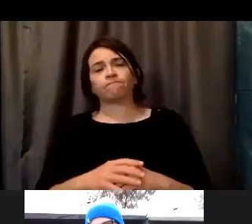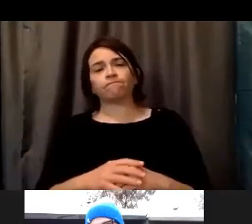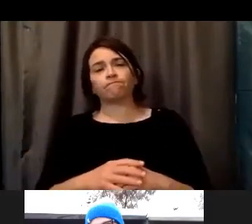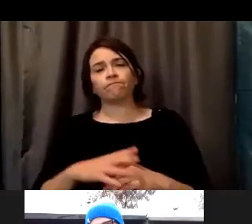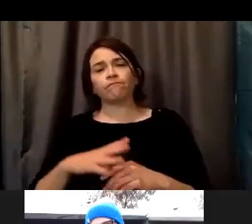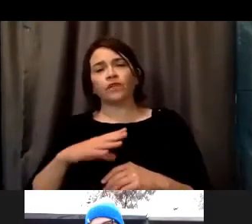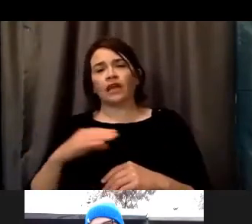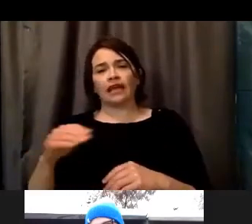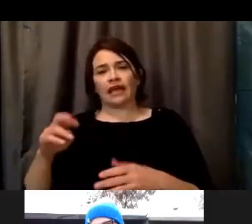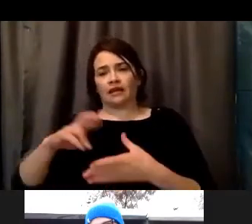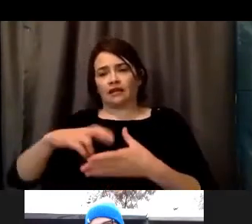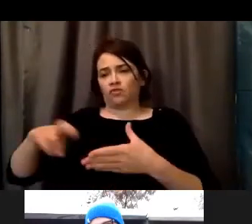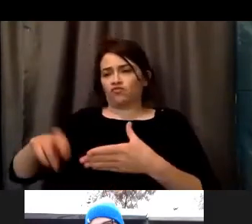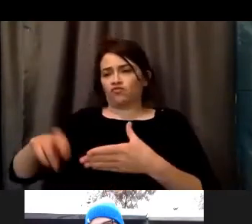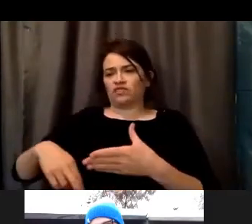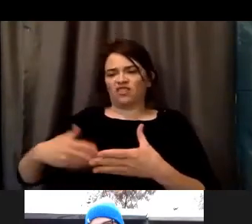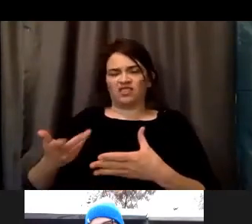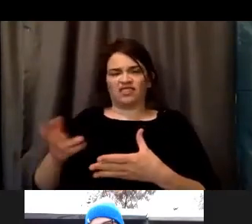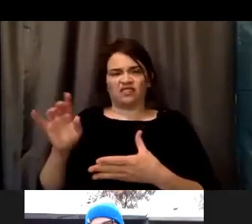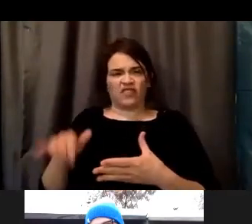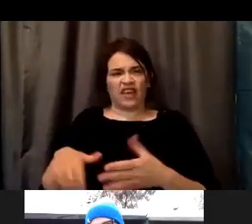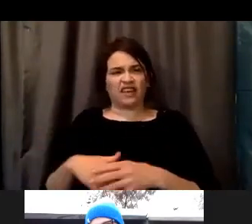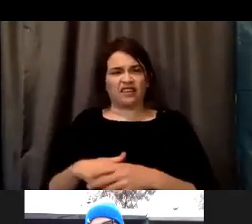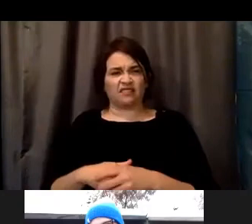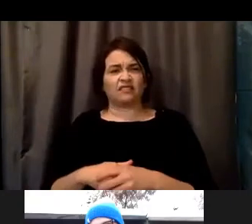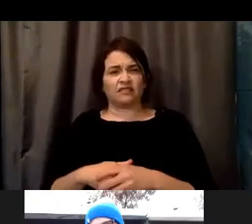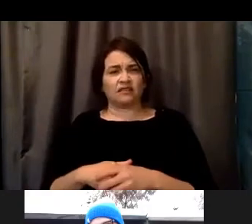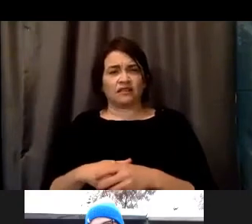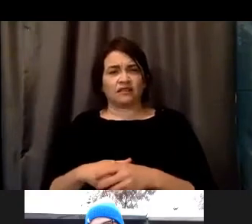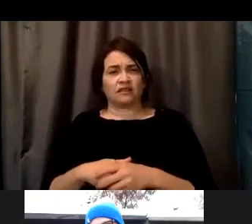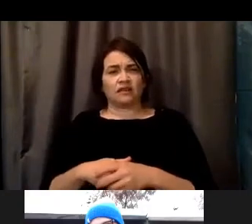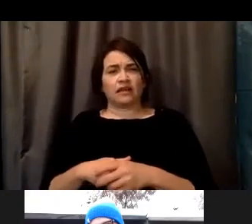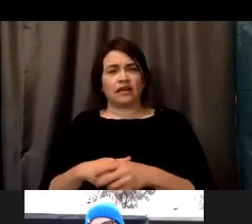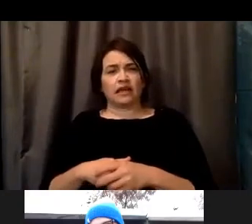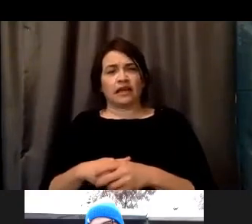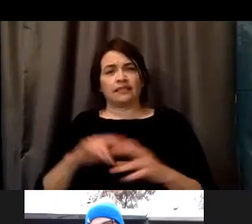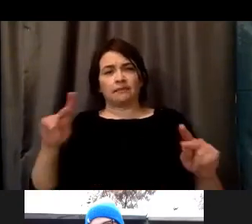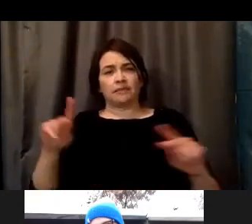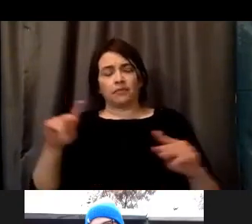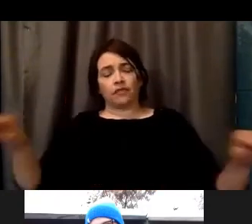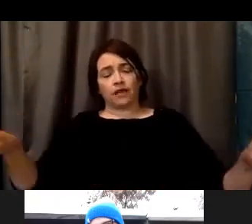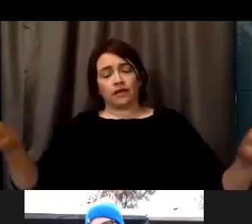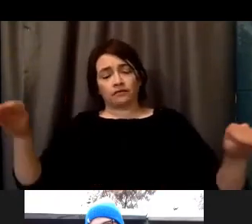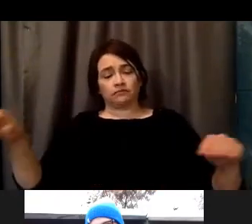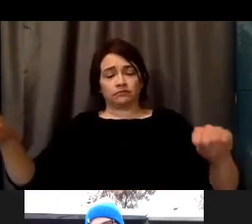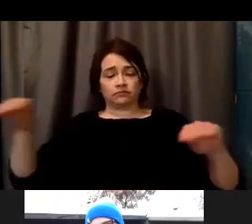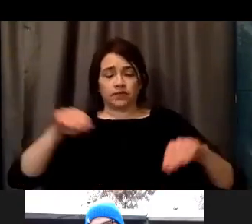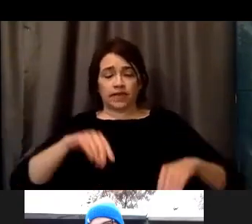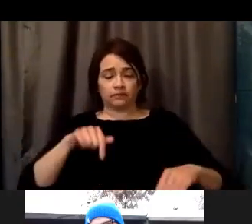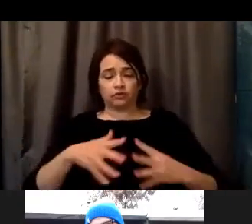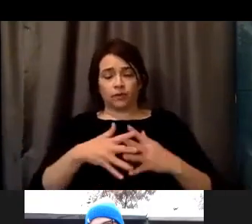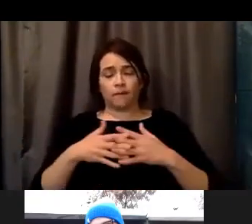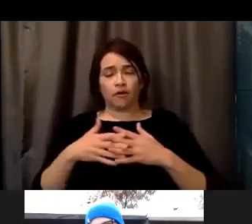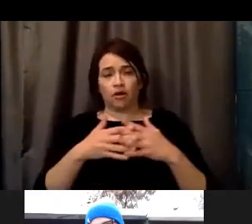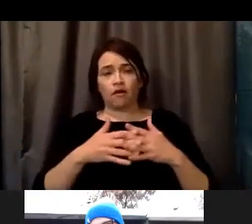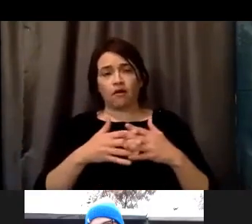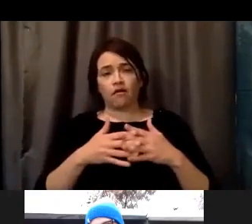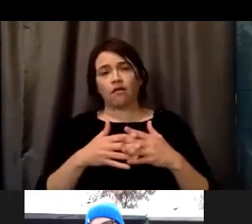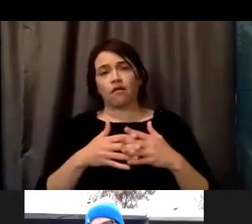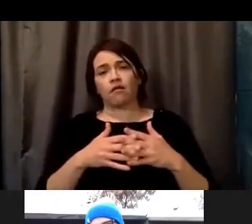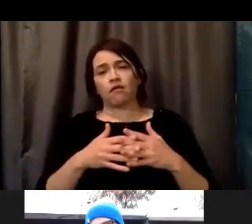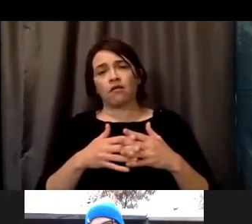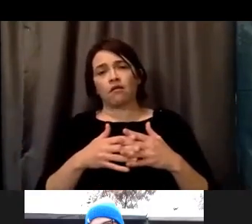or that blew into America here. So there are a lot of books out there, but I would focus more on